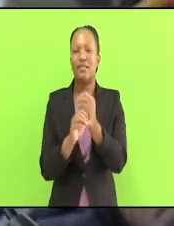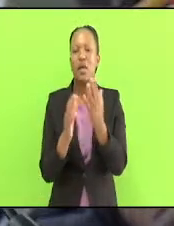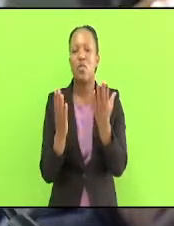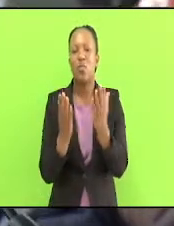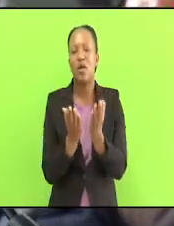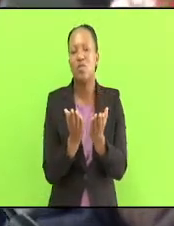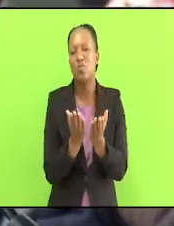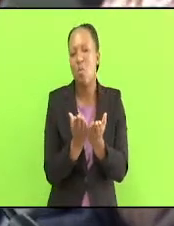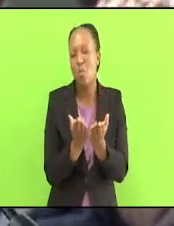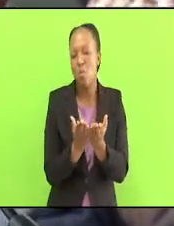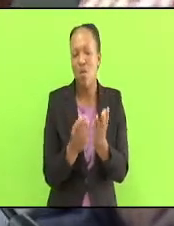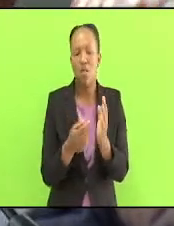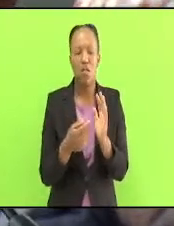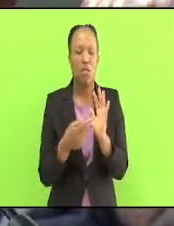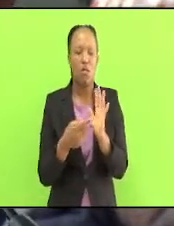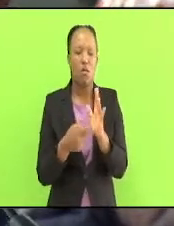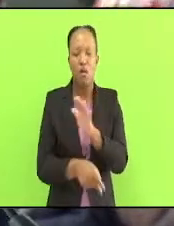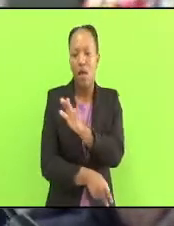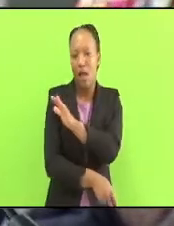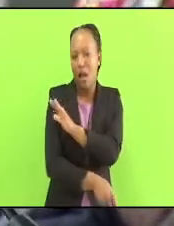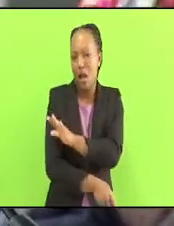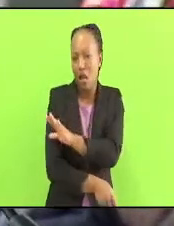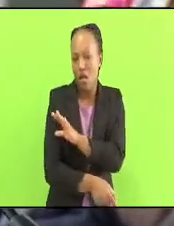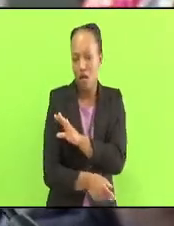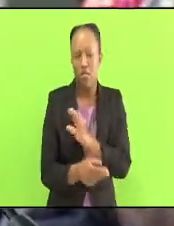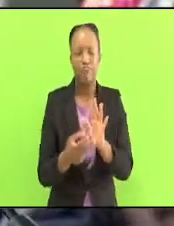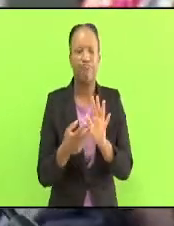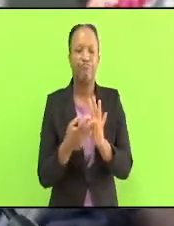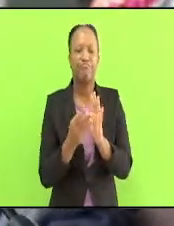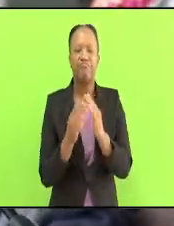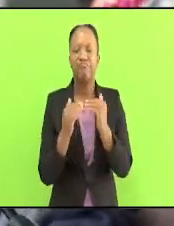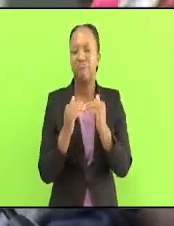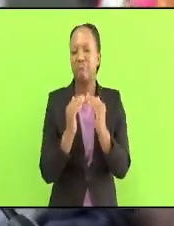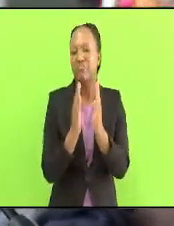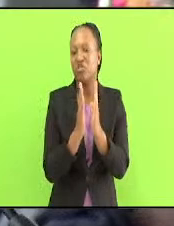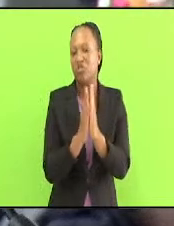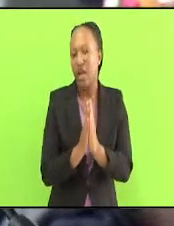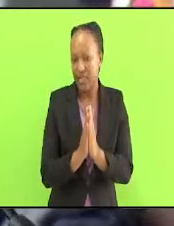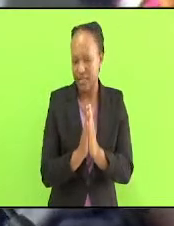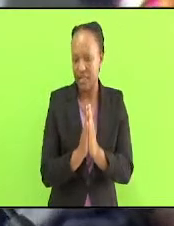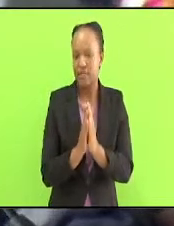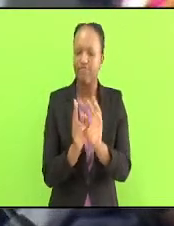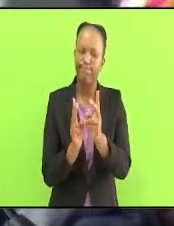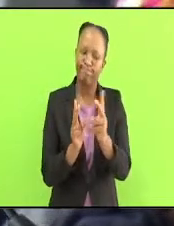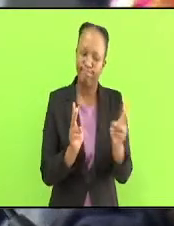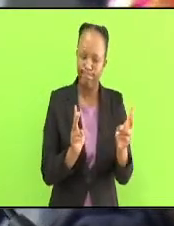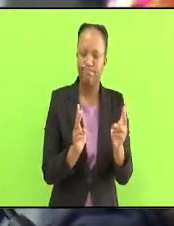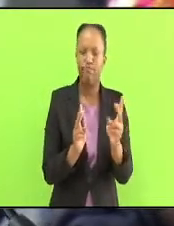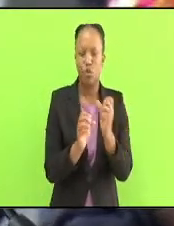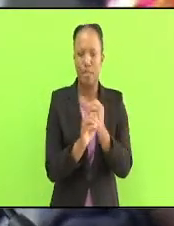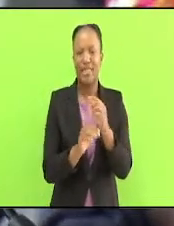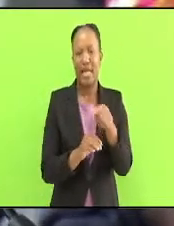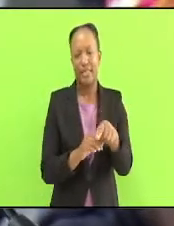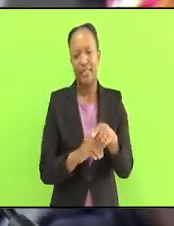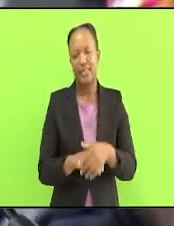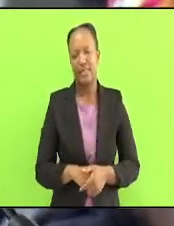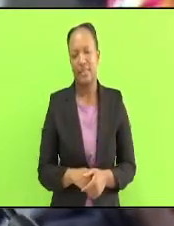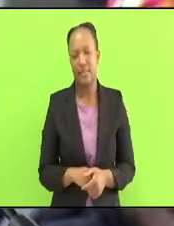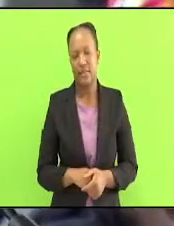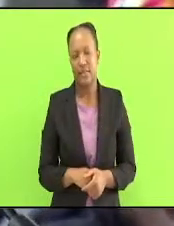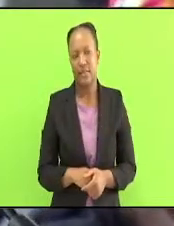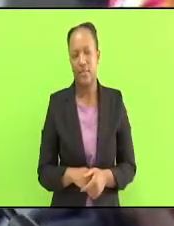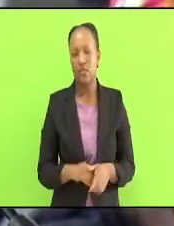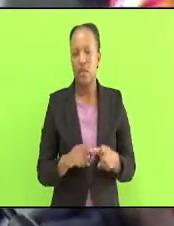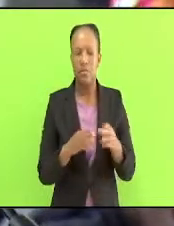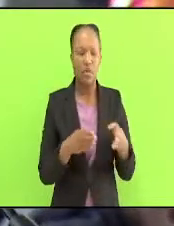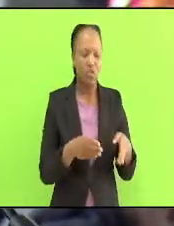ko ditleliniking, ko dikerekeng, We can start in the schools, clinics, and churches, mo distrateng